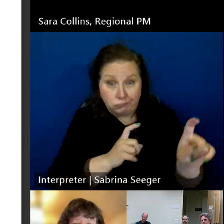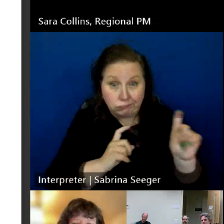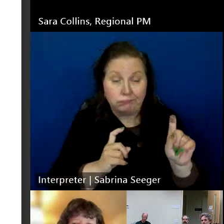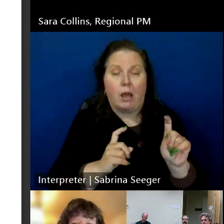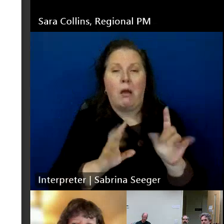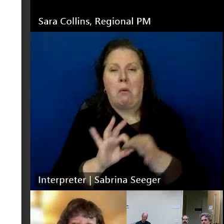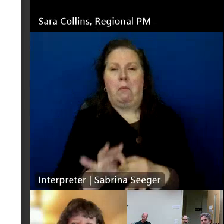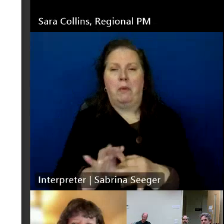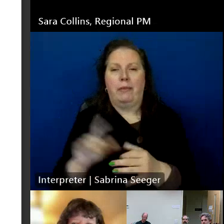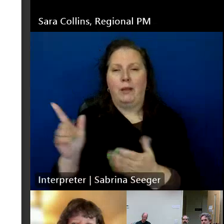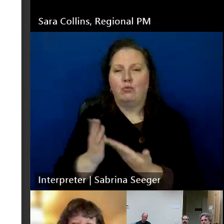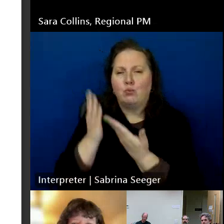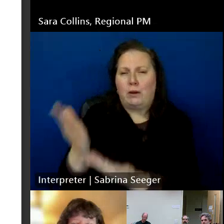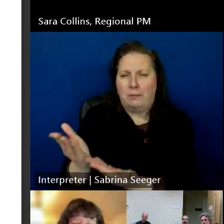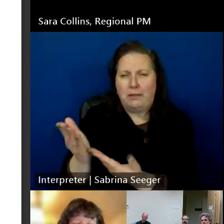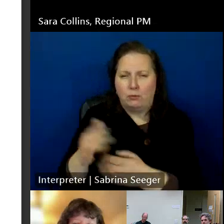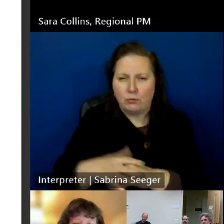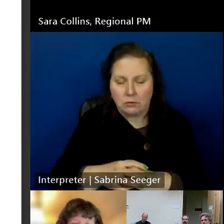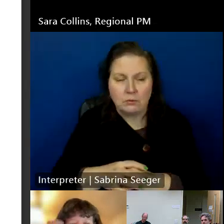to the recommendations.